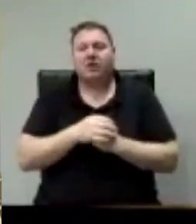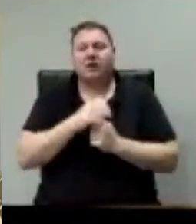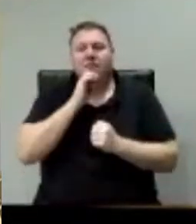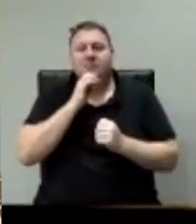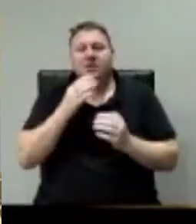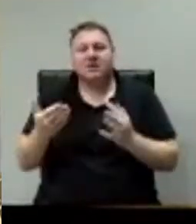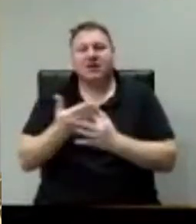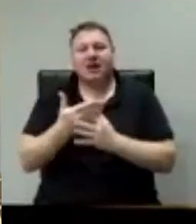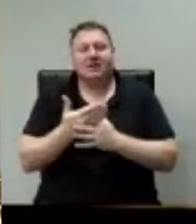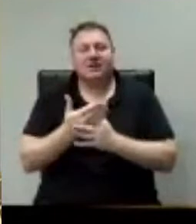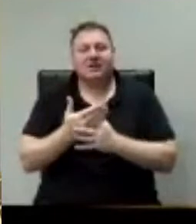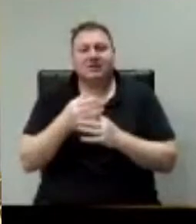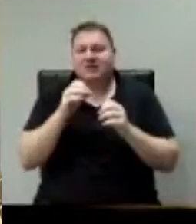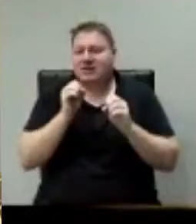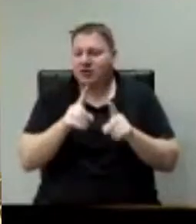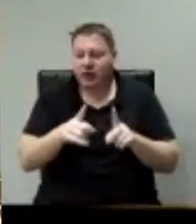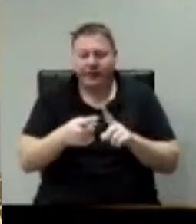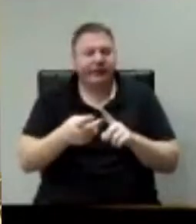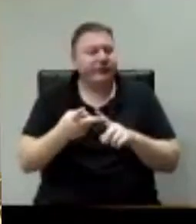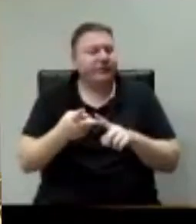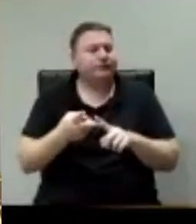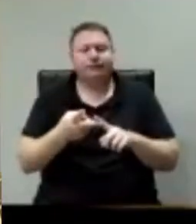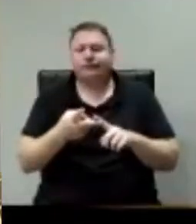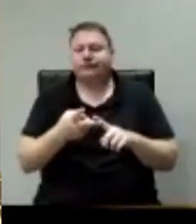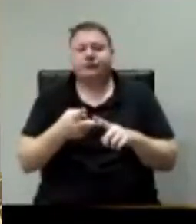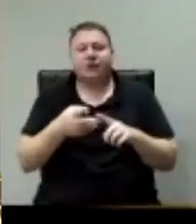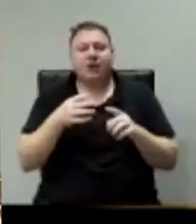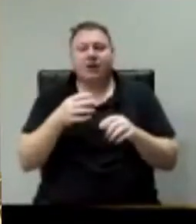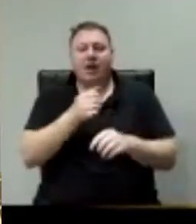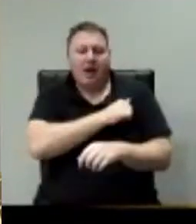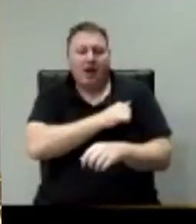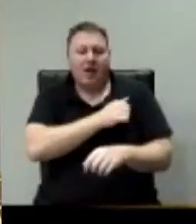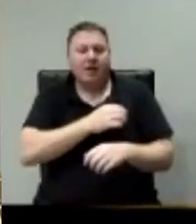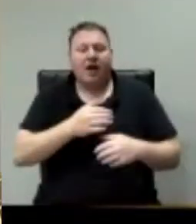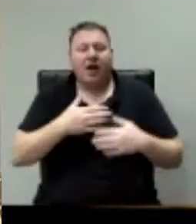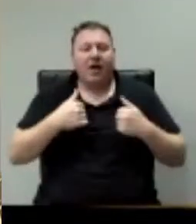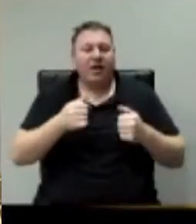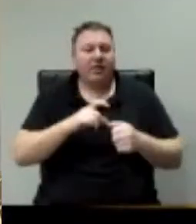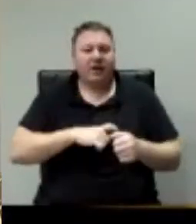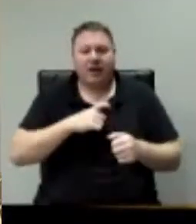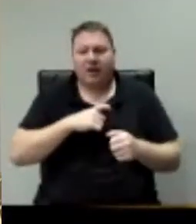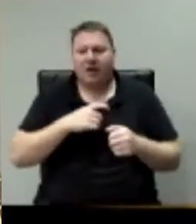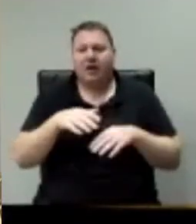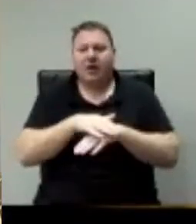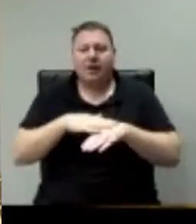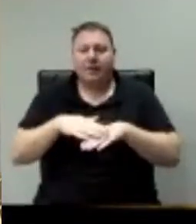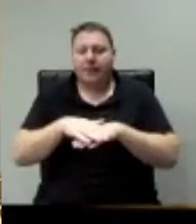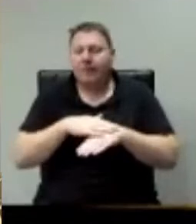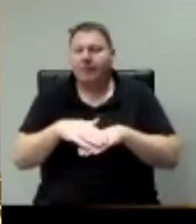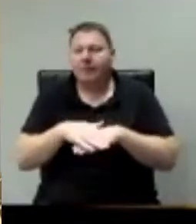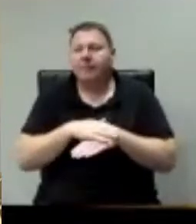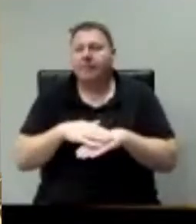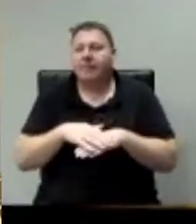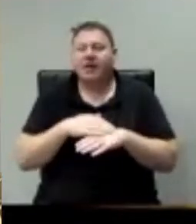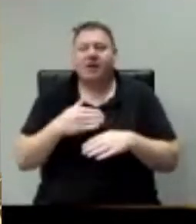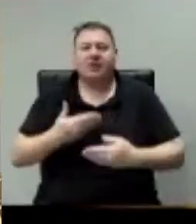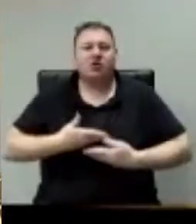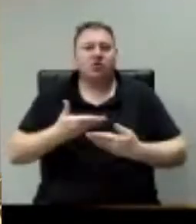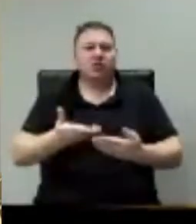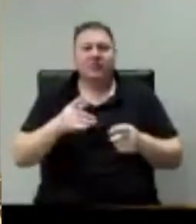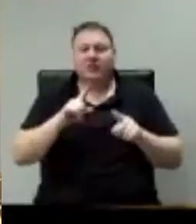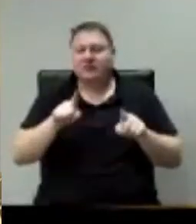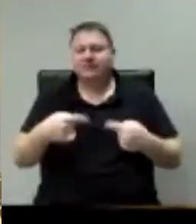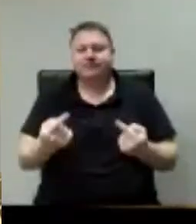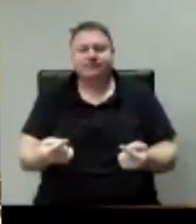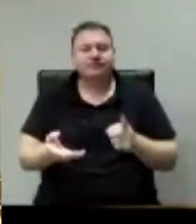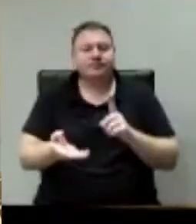the children couldn't access education. They couldn't access basic healthcare and obviously employment